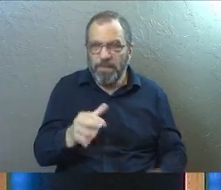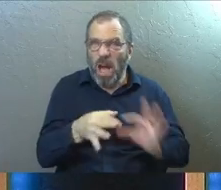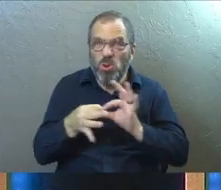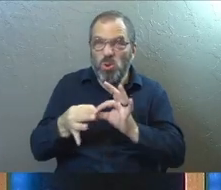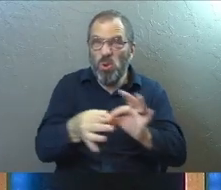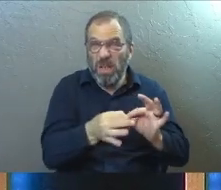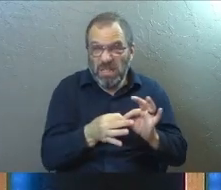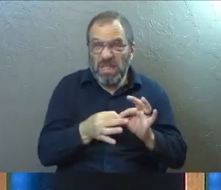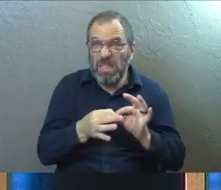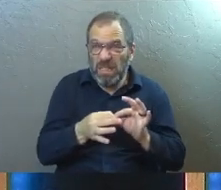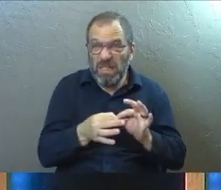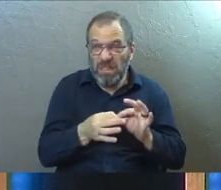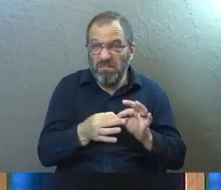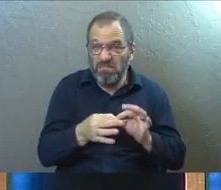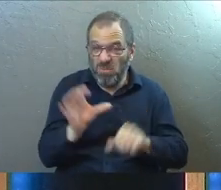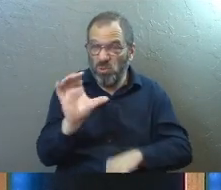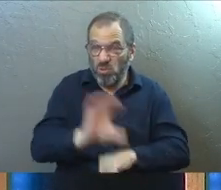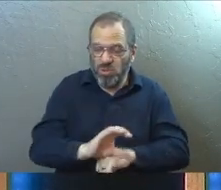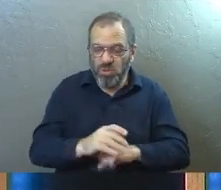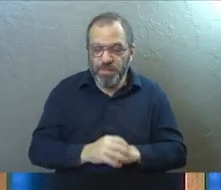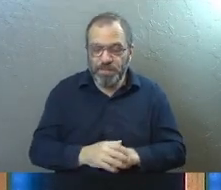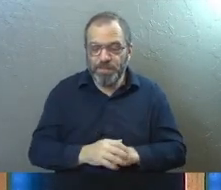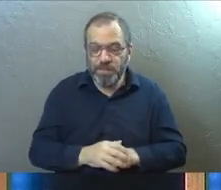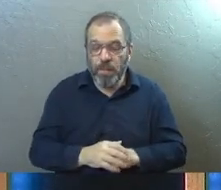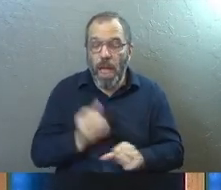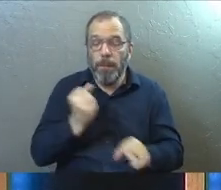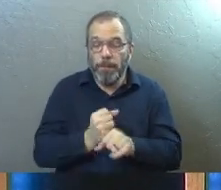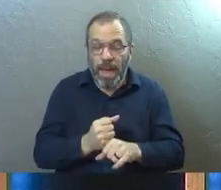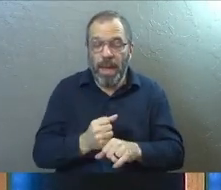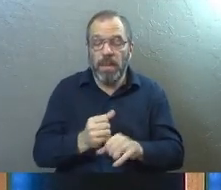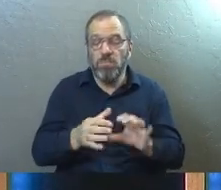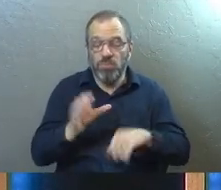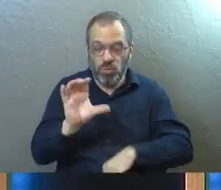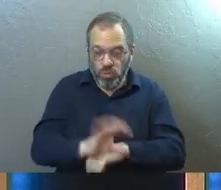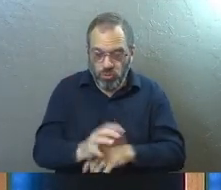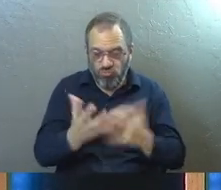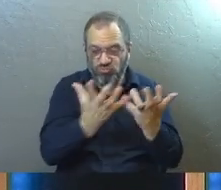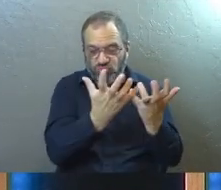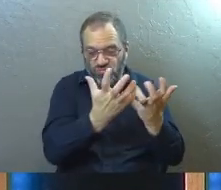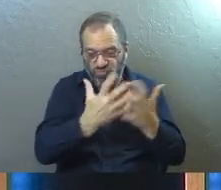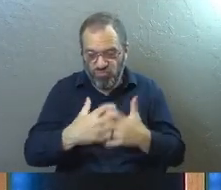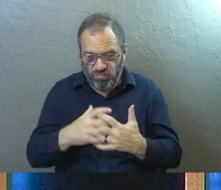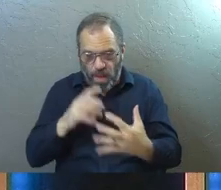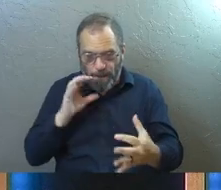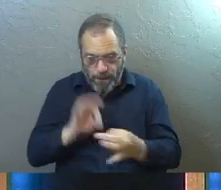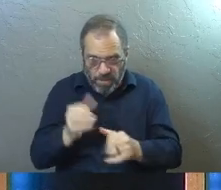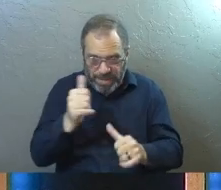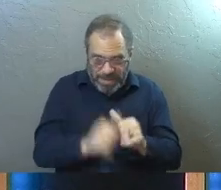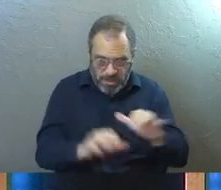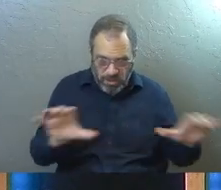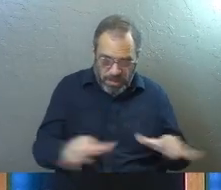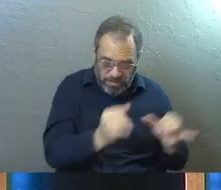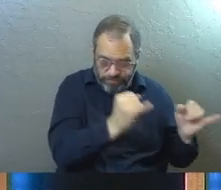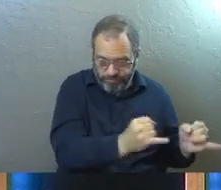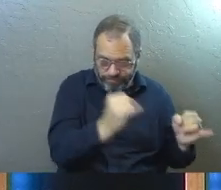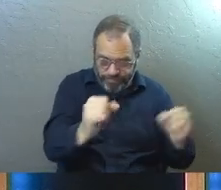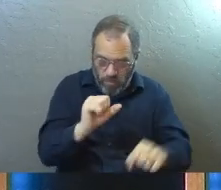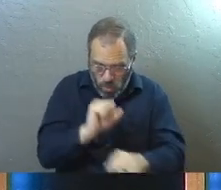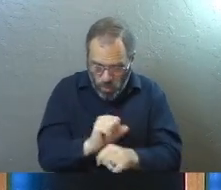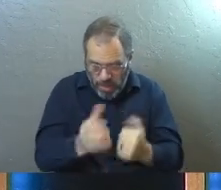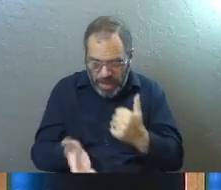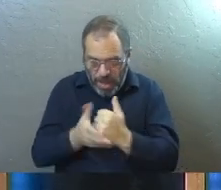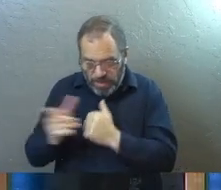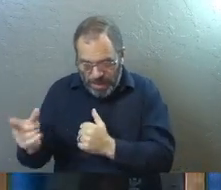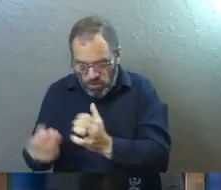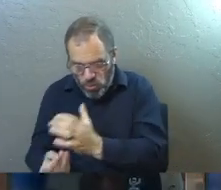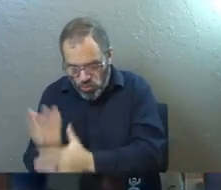unity amongst believers in the body of Christ. So he says, he makes the whole body fit together perfectly. As each part does its own special work, it helps the